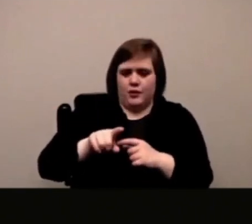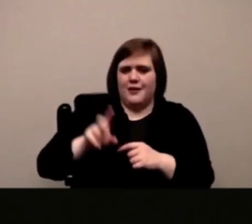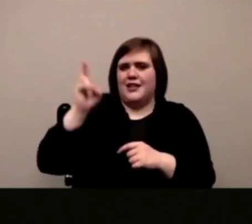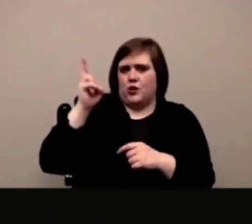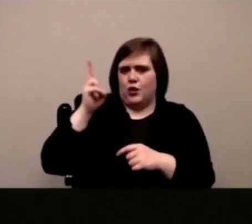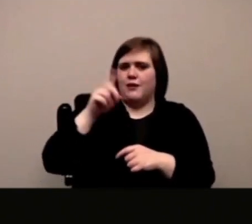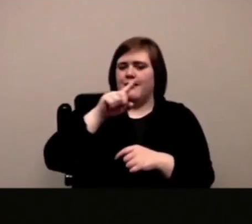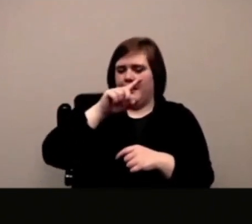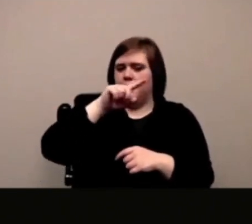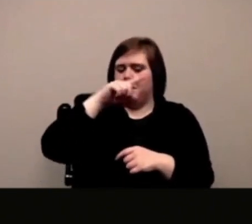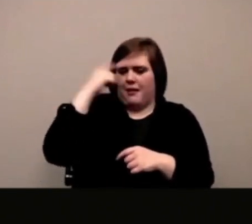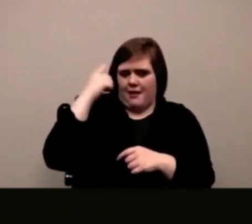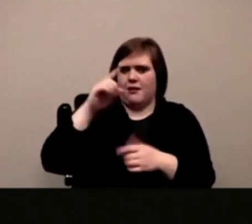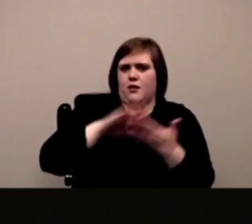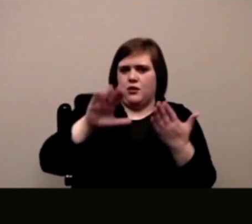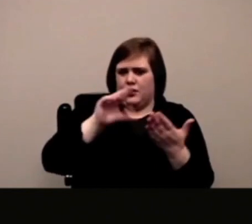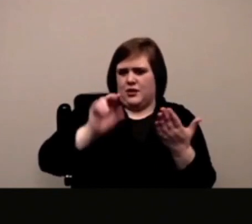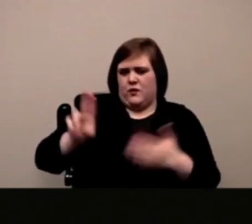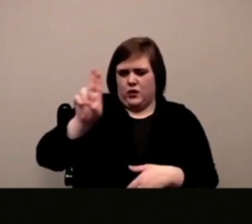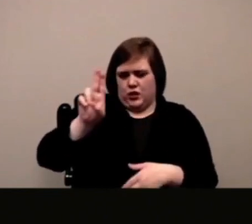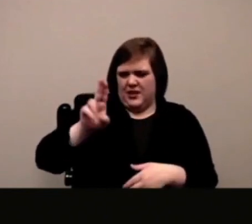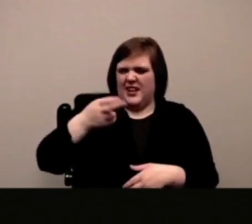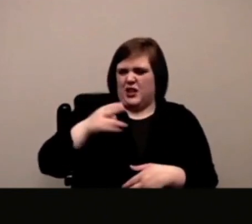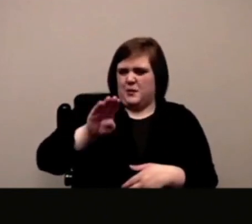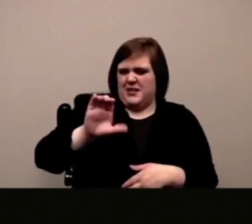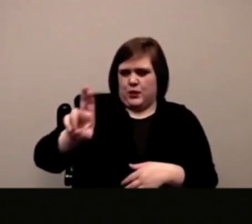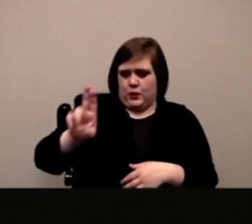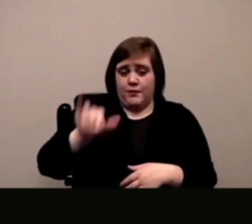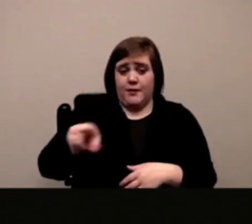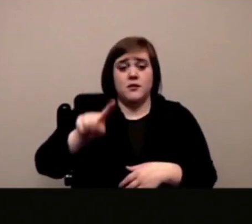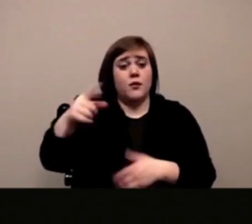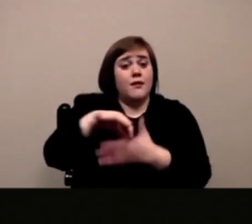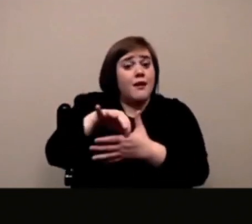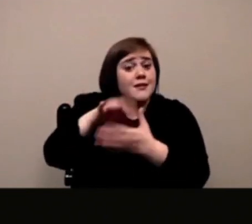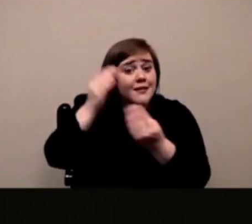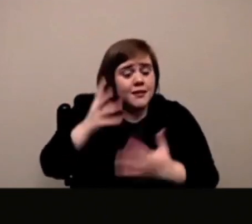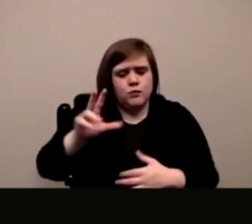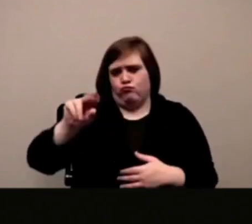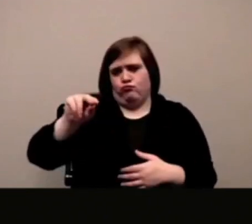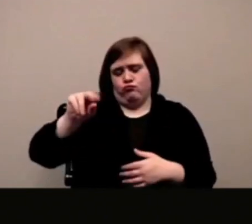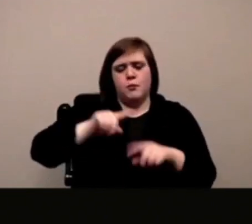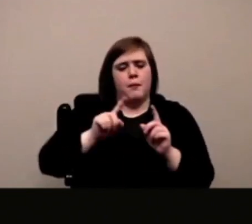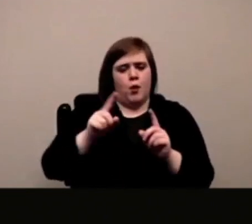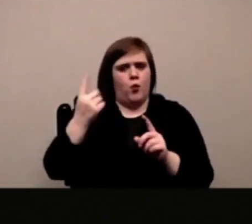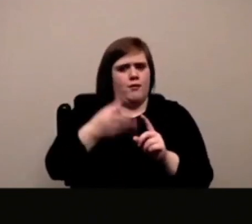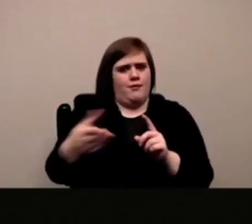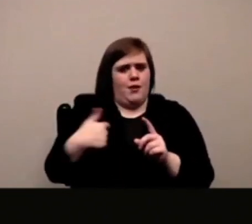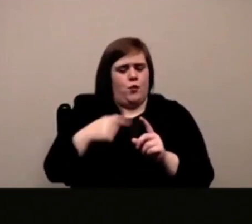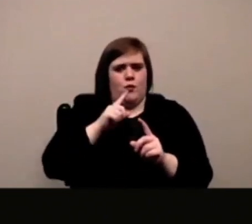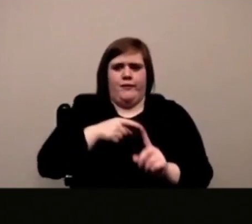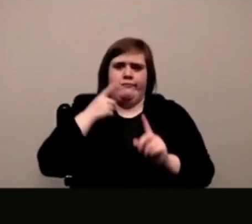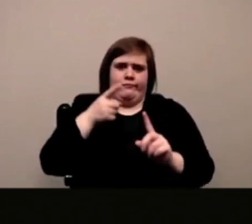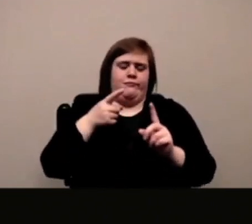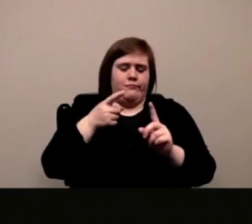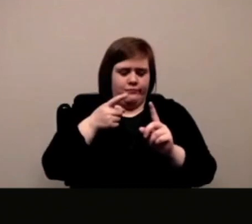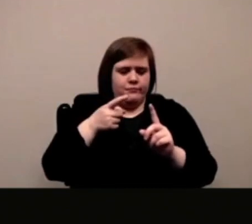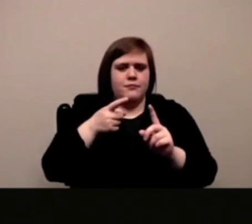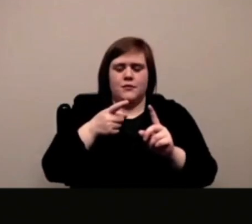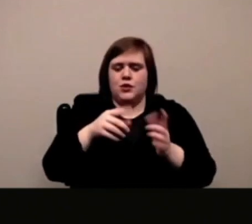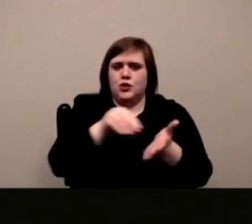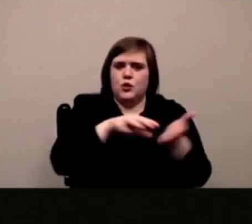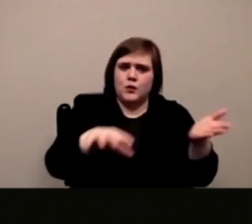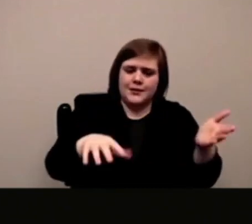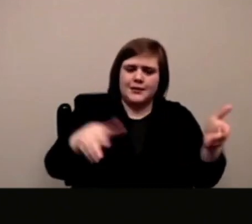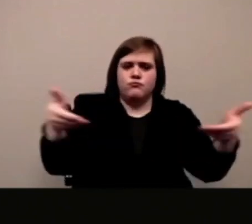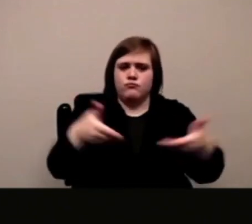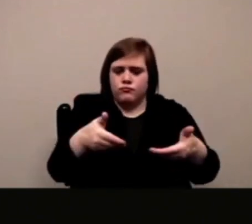universities, as not only content, but also in one of the things we're very intentional about is giving students or introducing students to